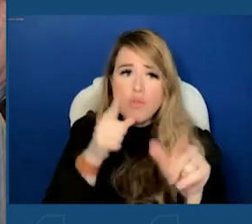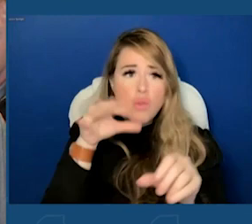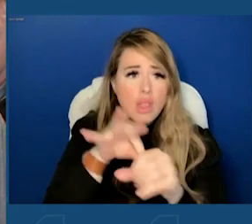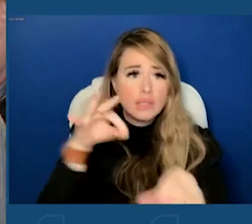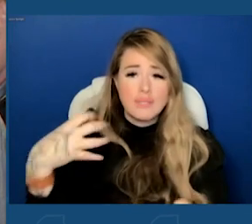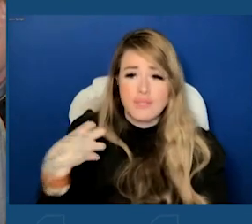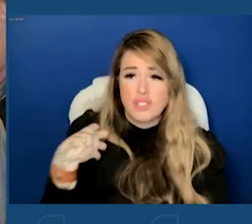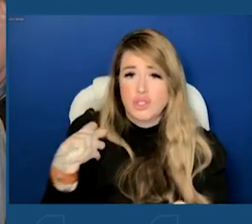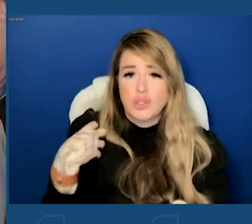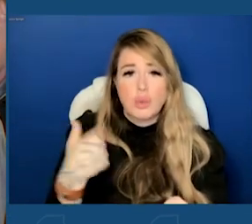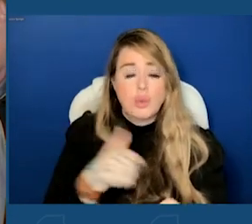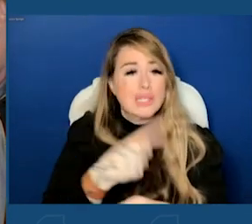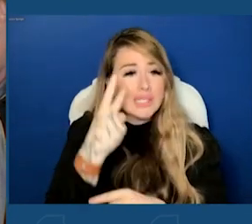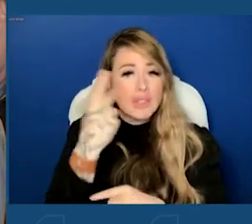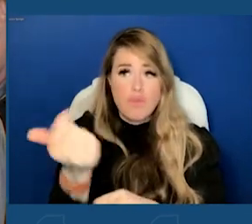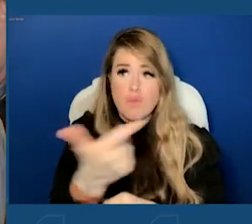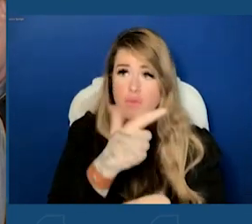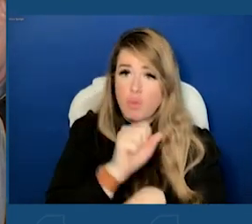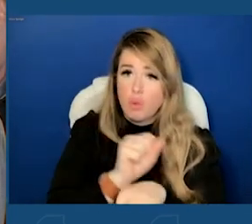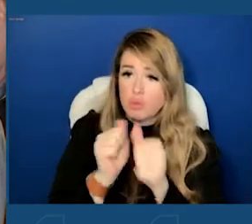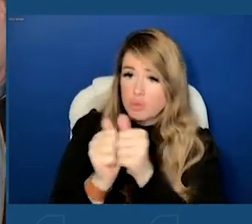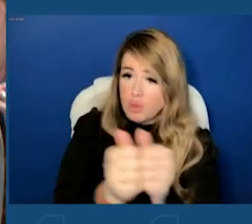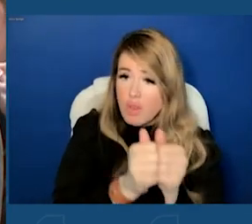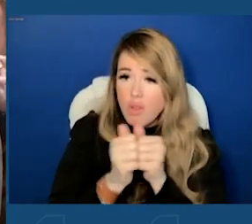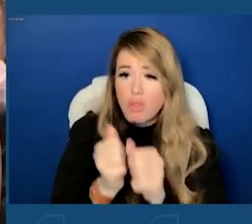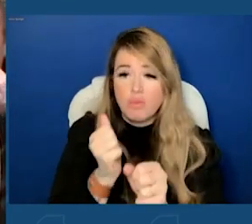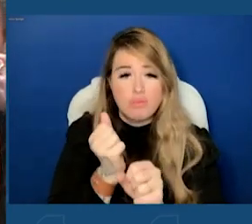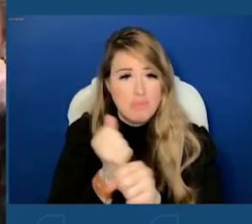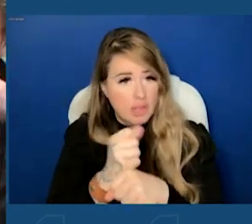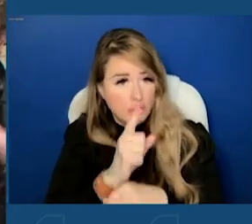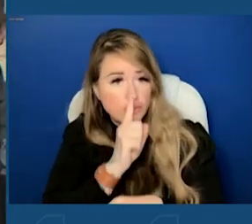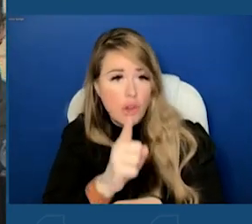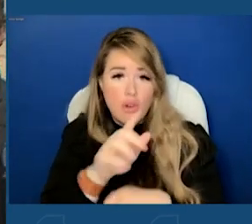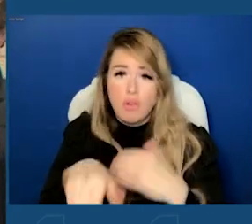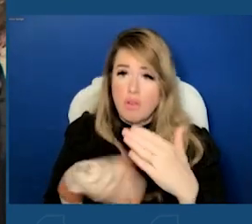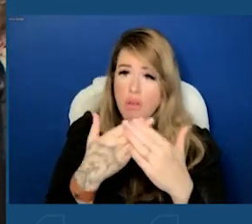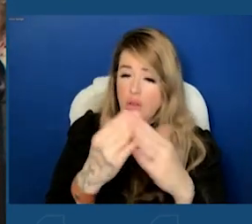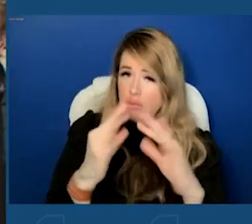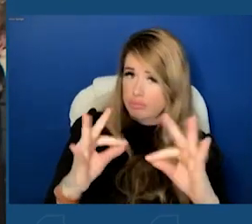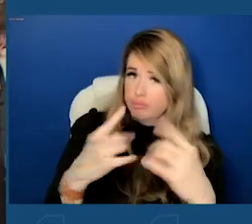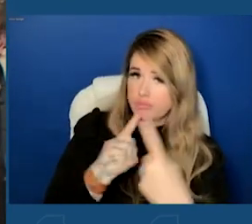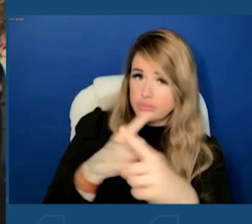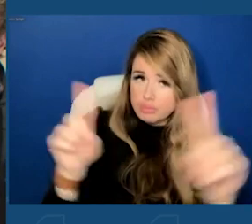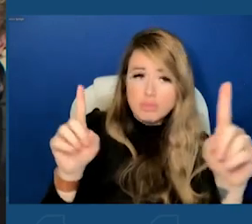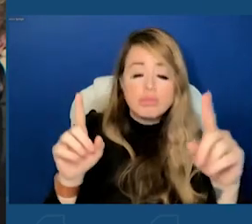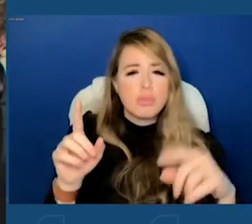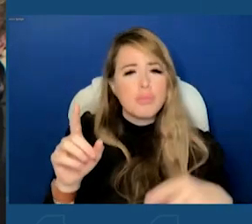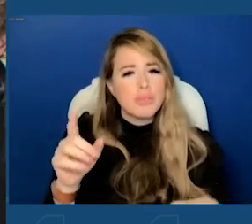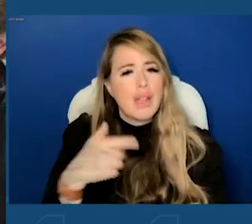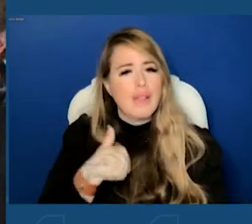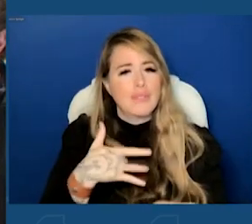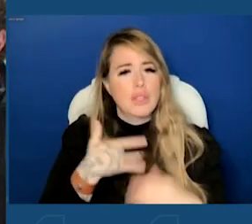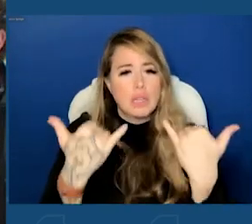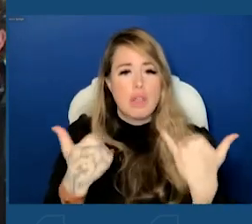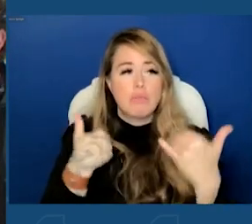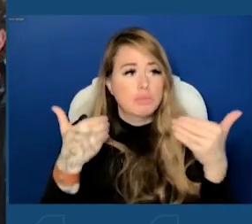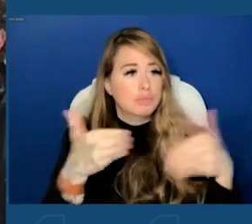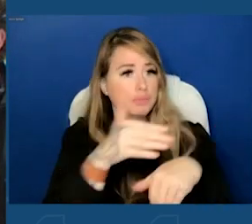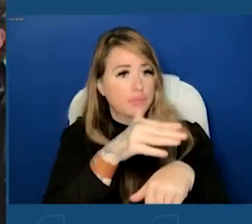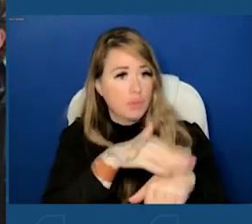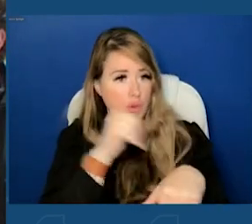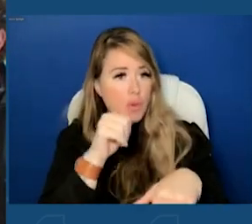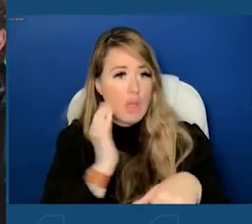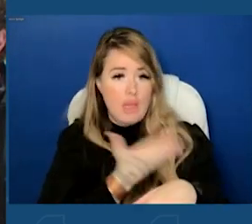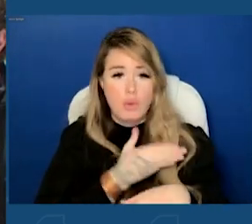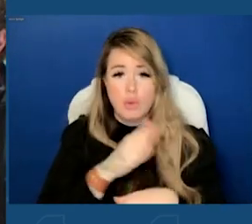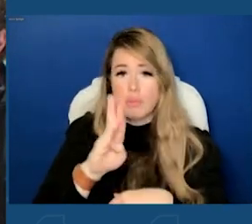sign of all of us coming together to work together to make that difference. And so I think that the protocol now is for me to call up our borough president, who